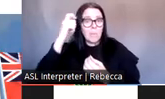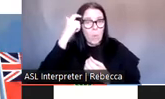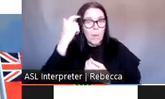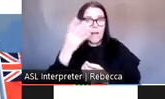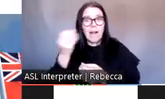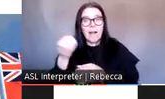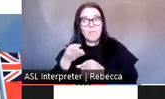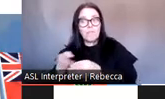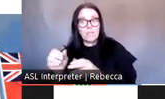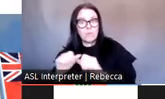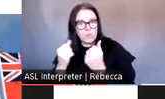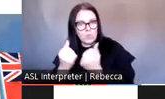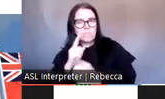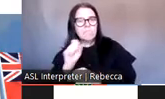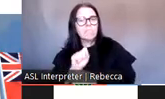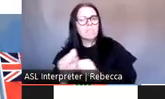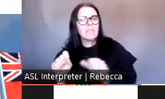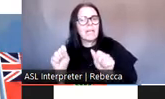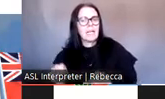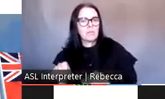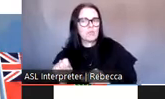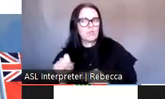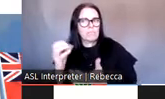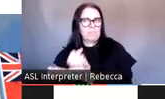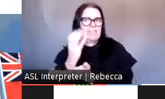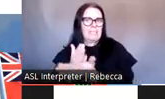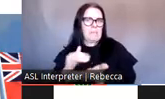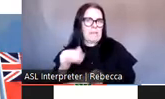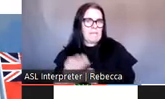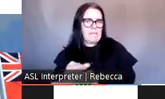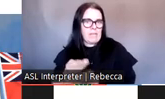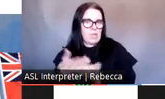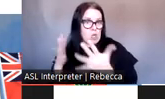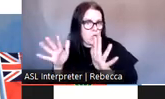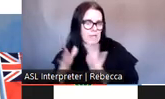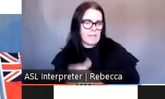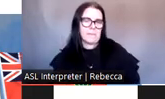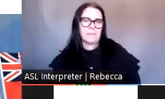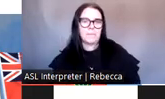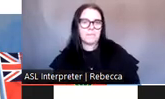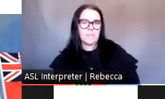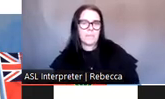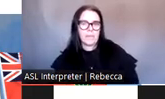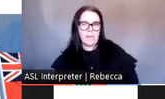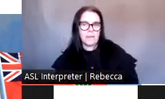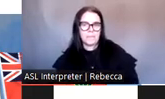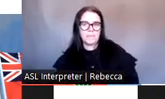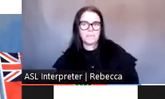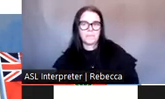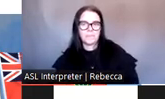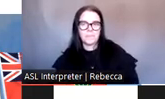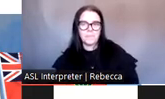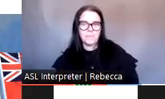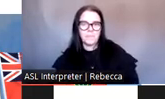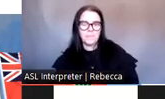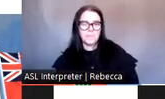professional associations have been able to access some of that funding already.